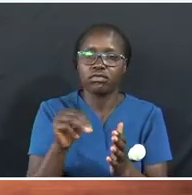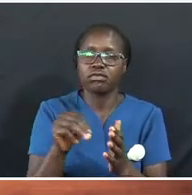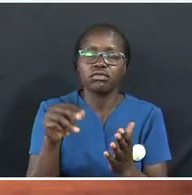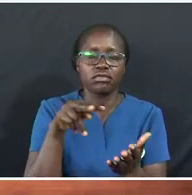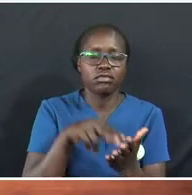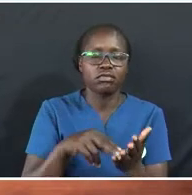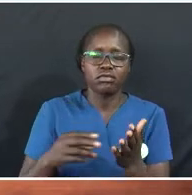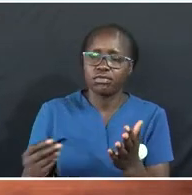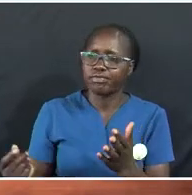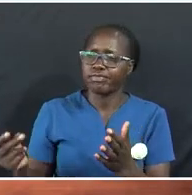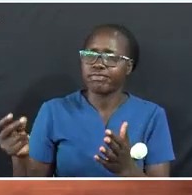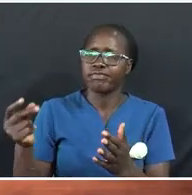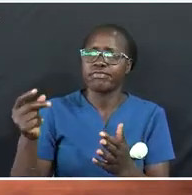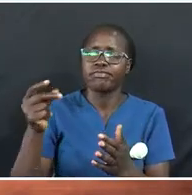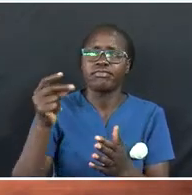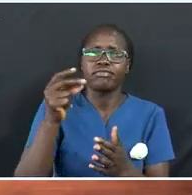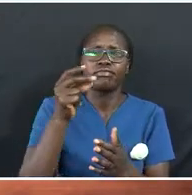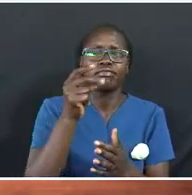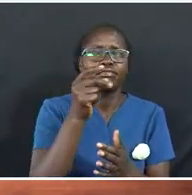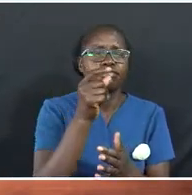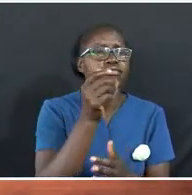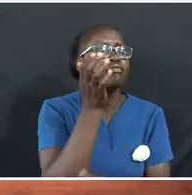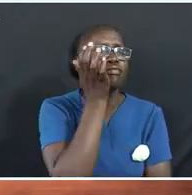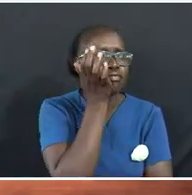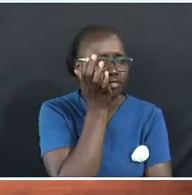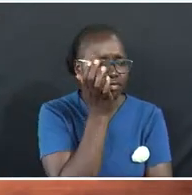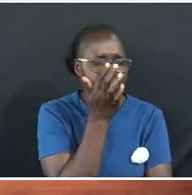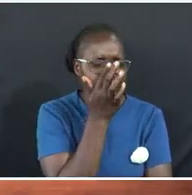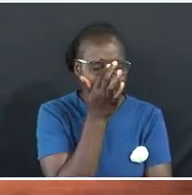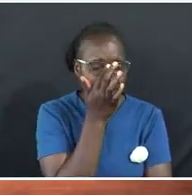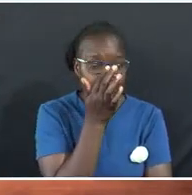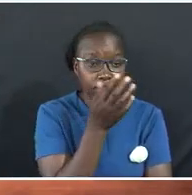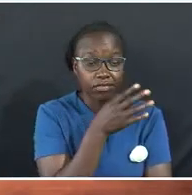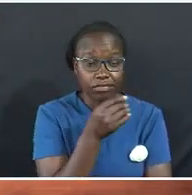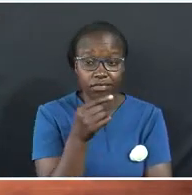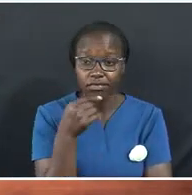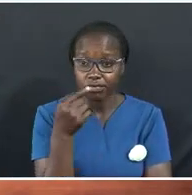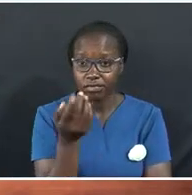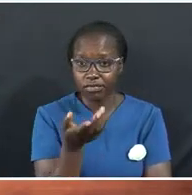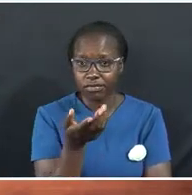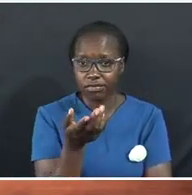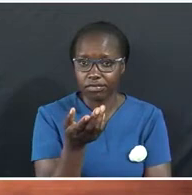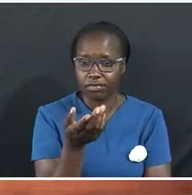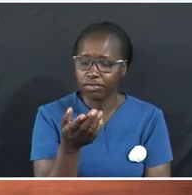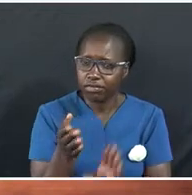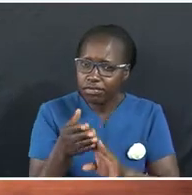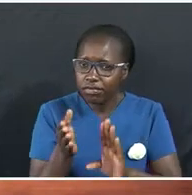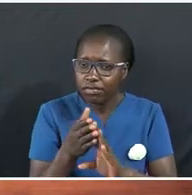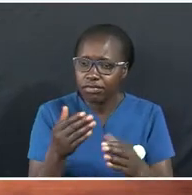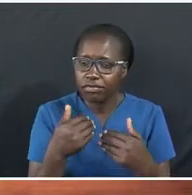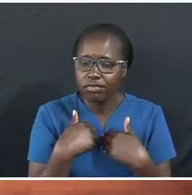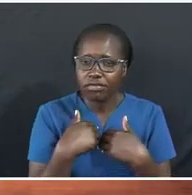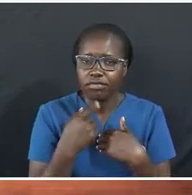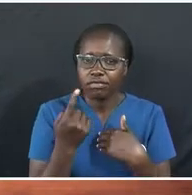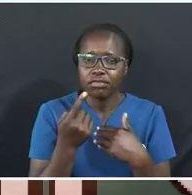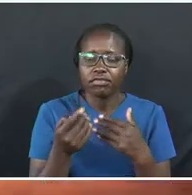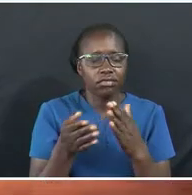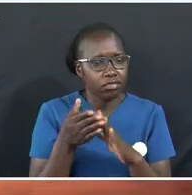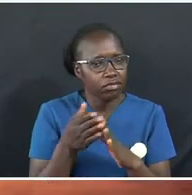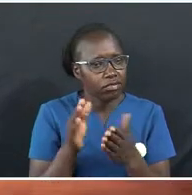day idle, not working? And these people defended themselves. They had also an excuse. What was the